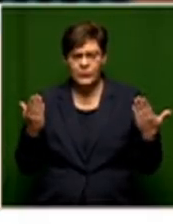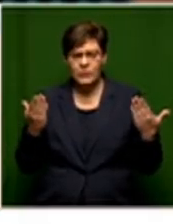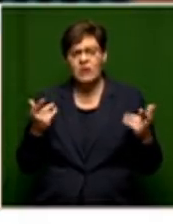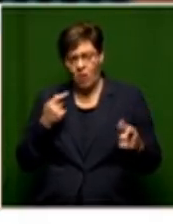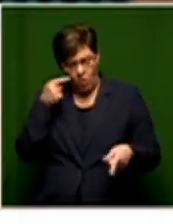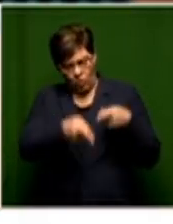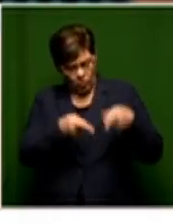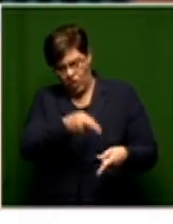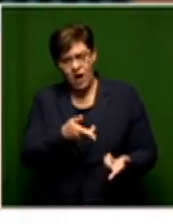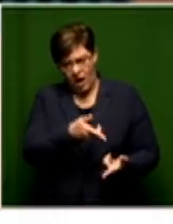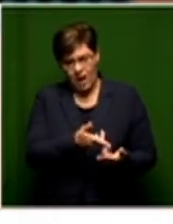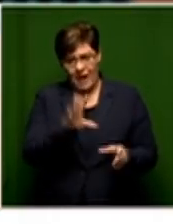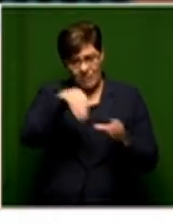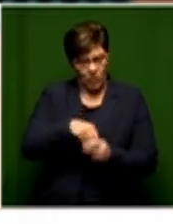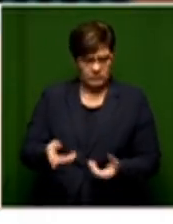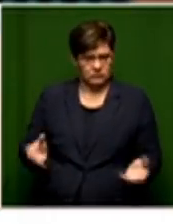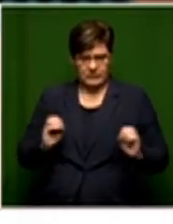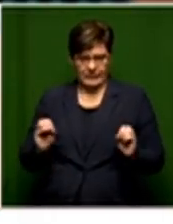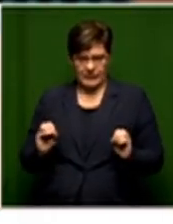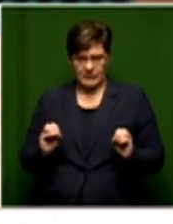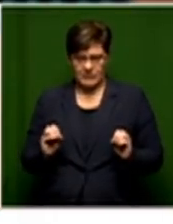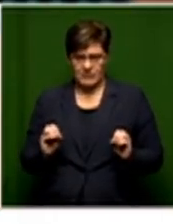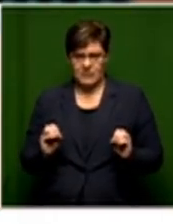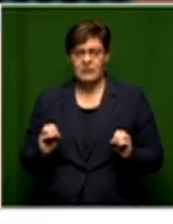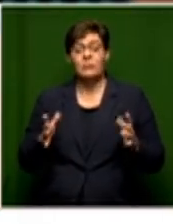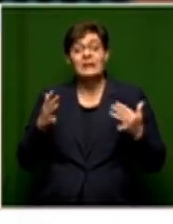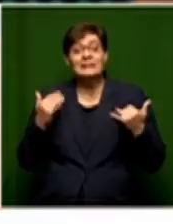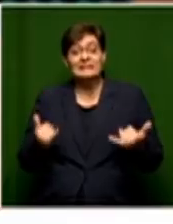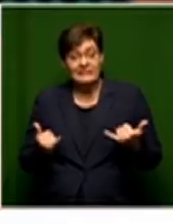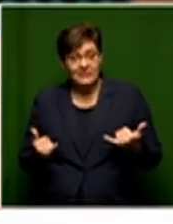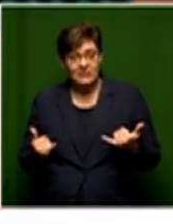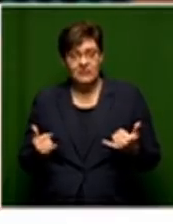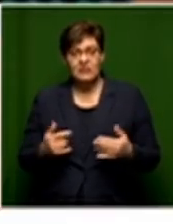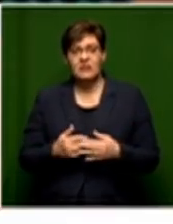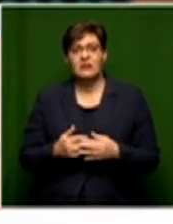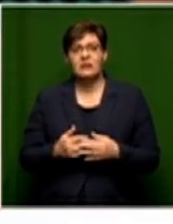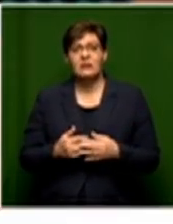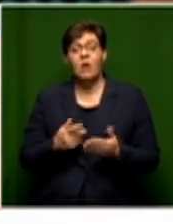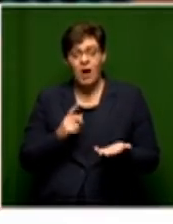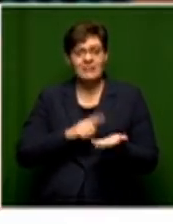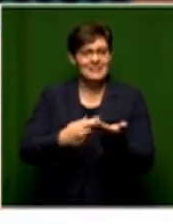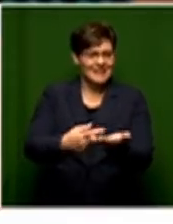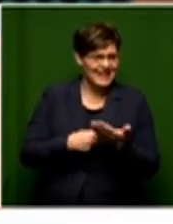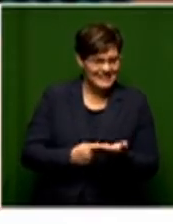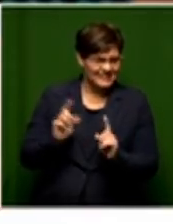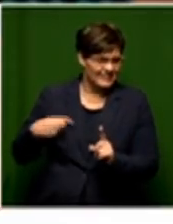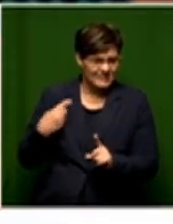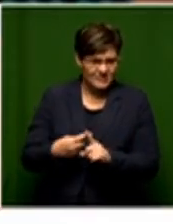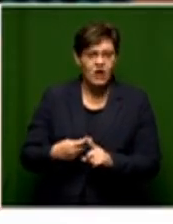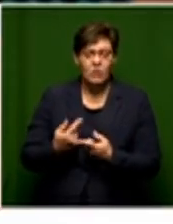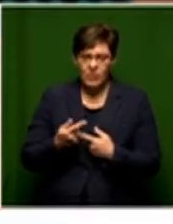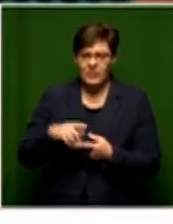implicated in the murder of Senzo Meyiwa. But at this particular stage, in the conversations that we've been having with